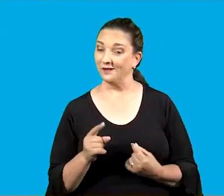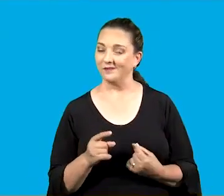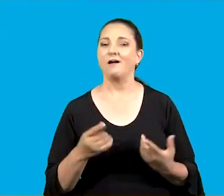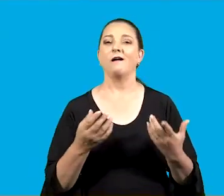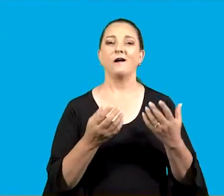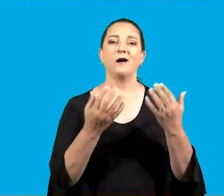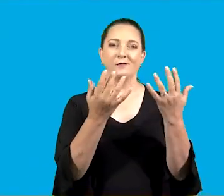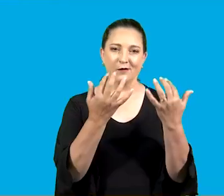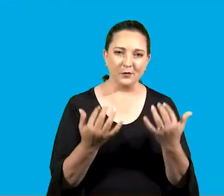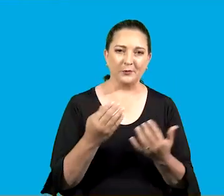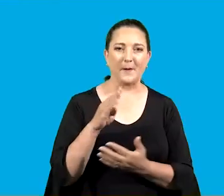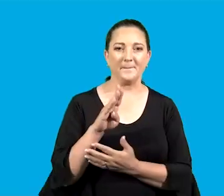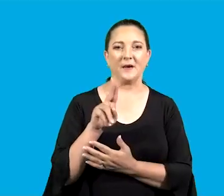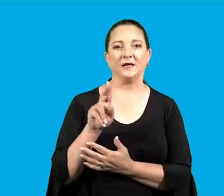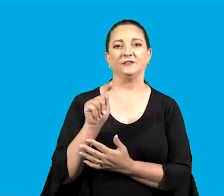budgeting.